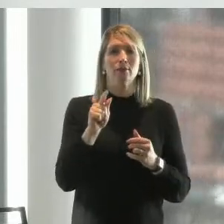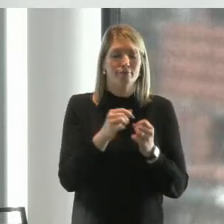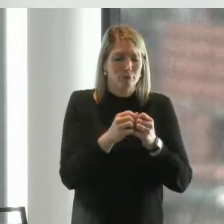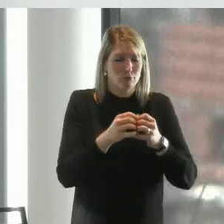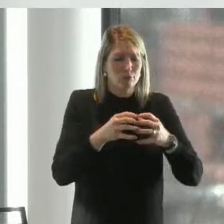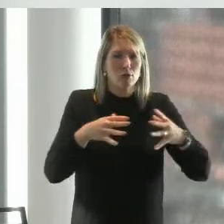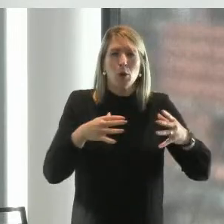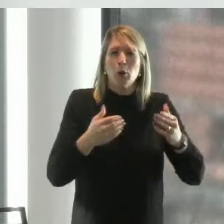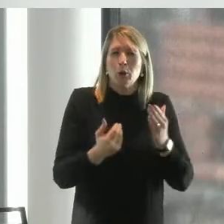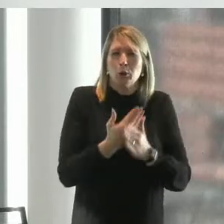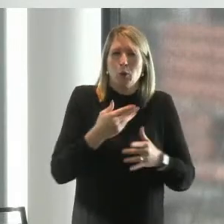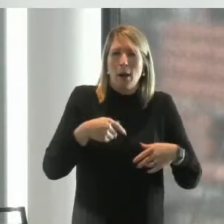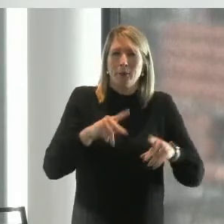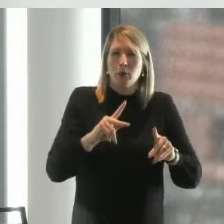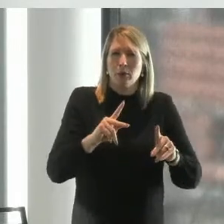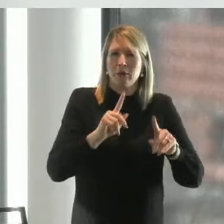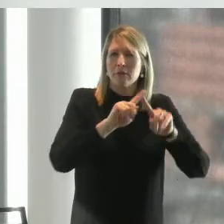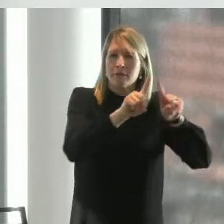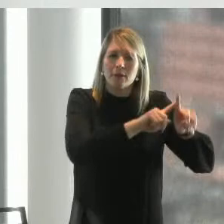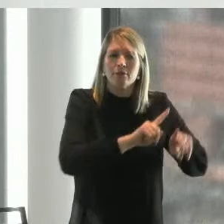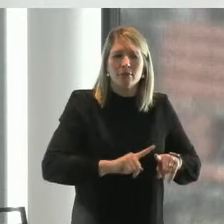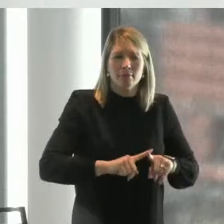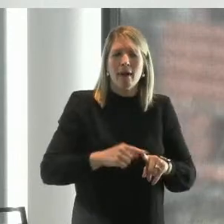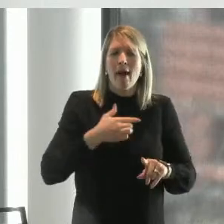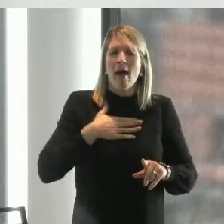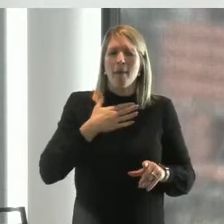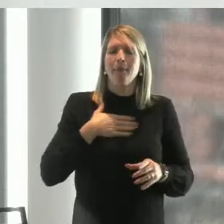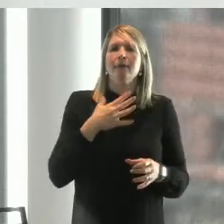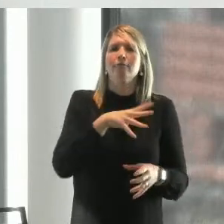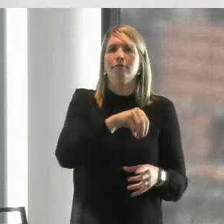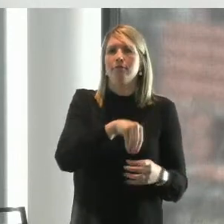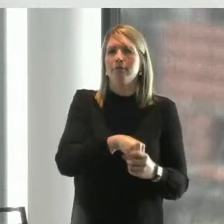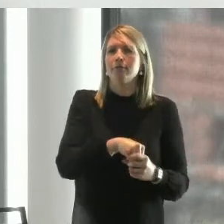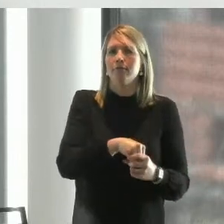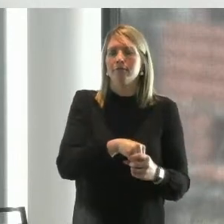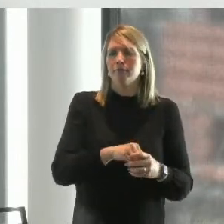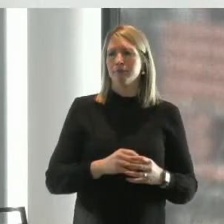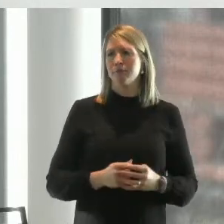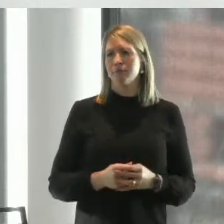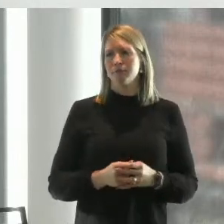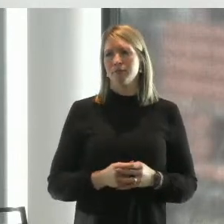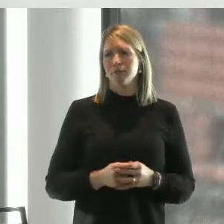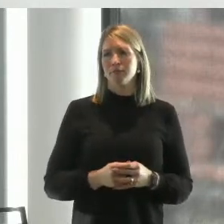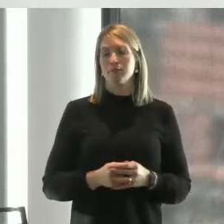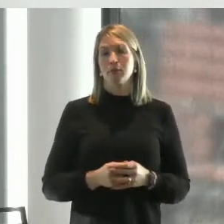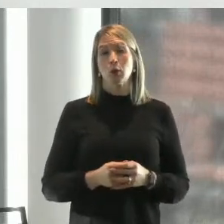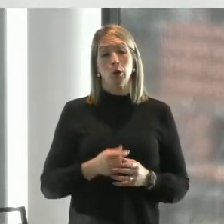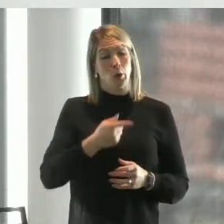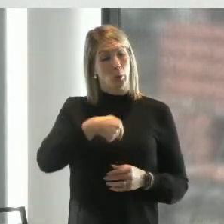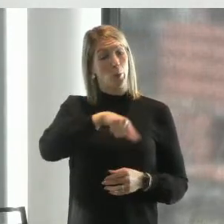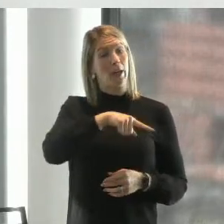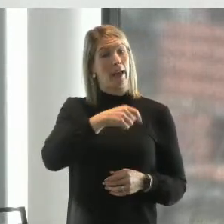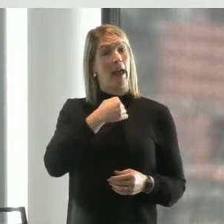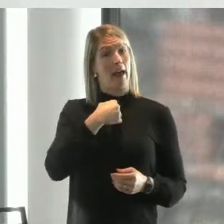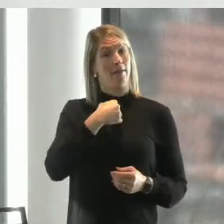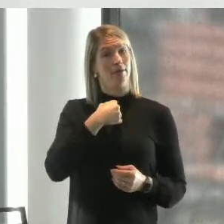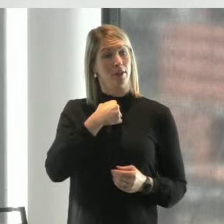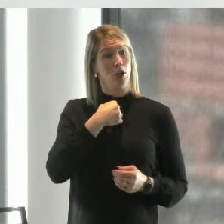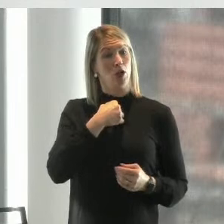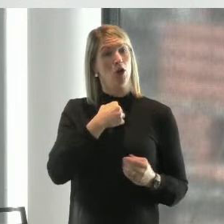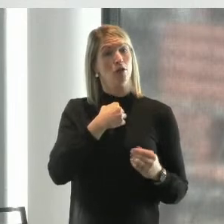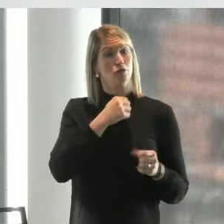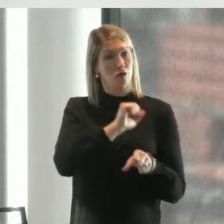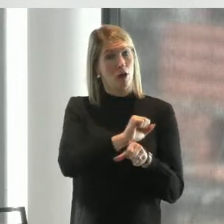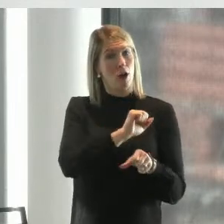opportunity. The Premier alluded to the fact that we have duties of citizenship to bring the world to